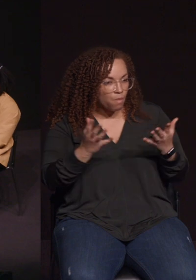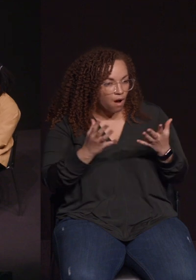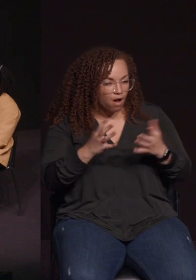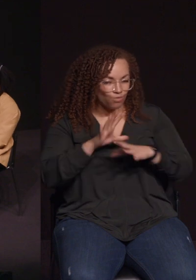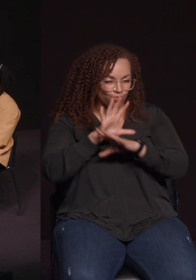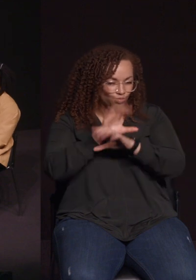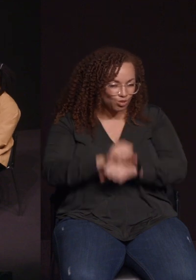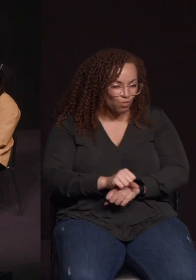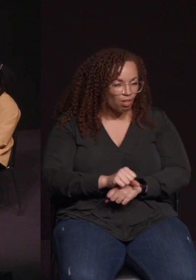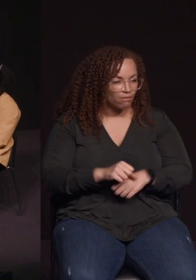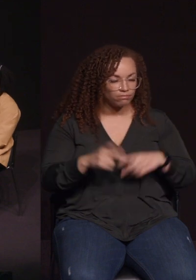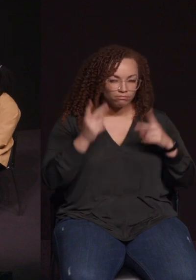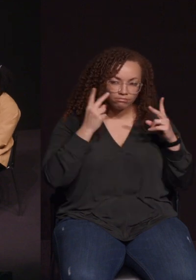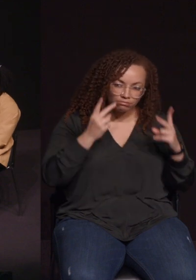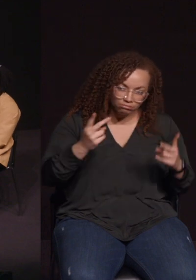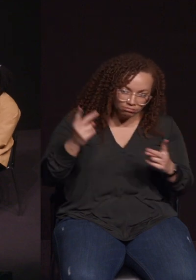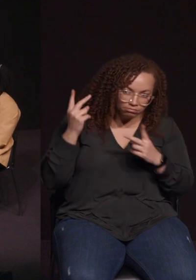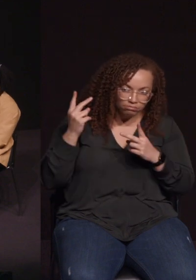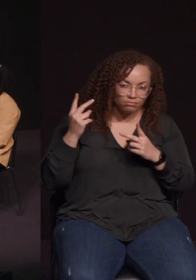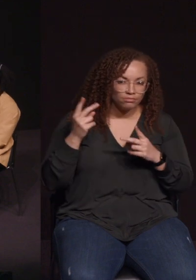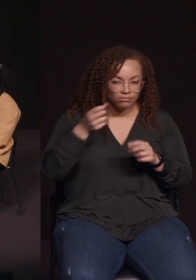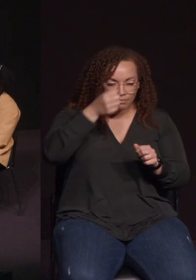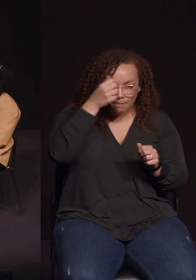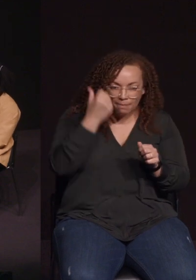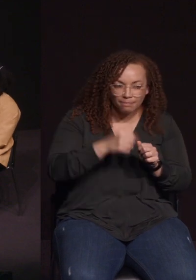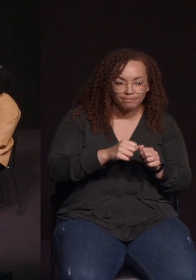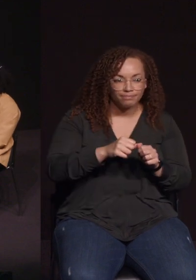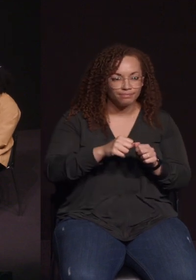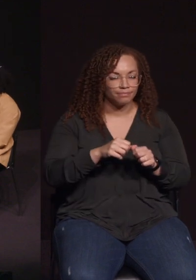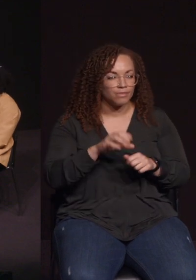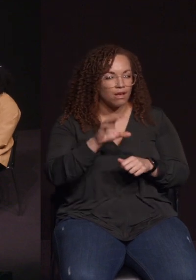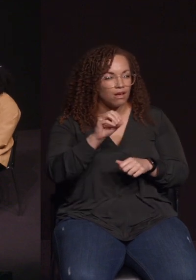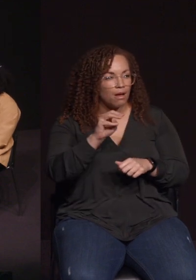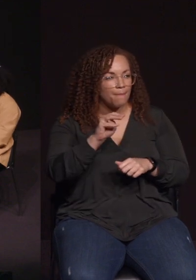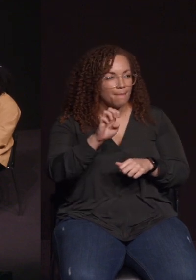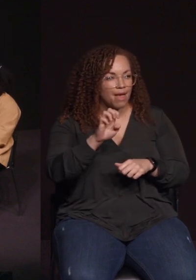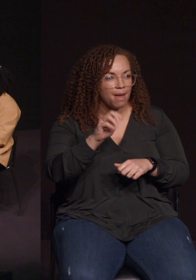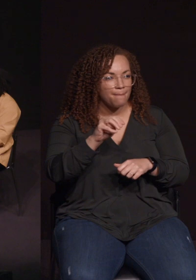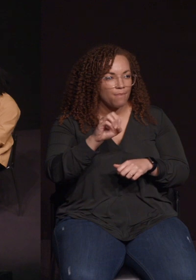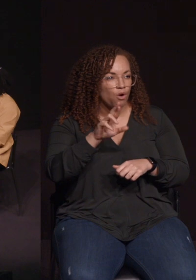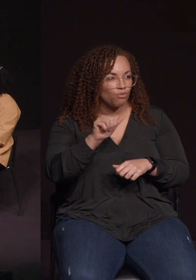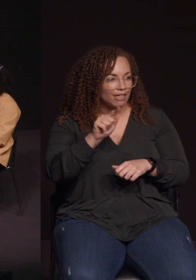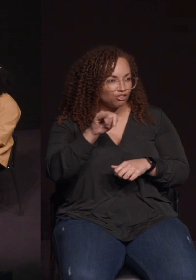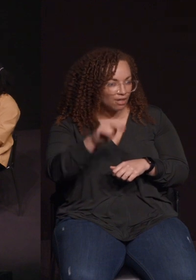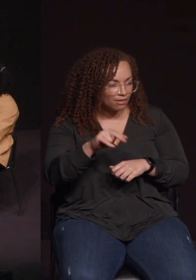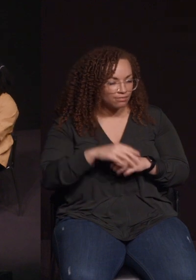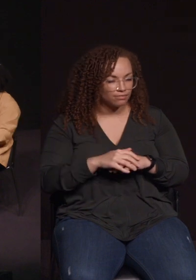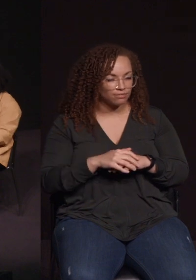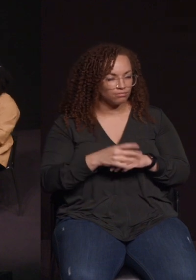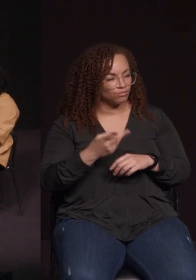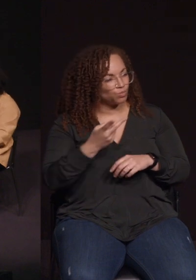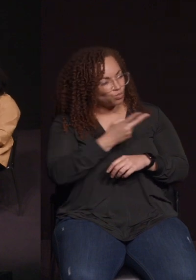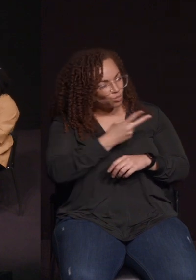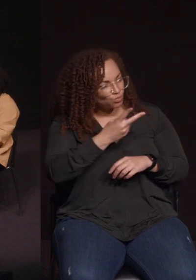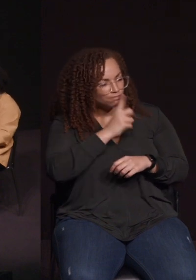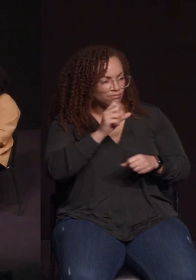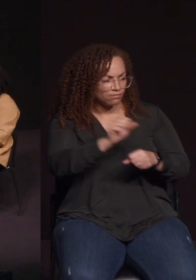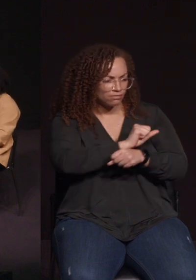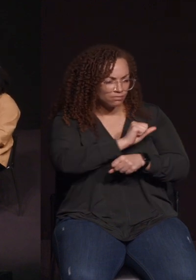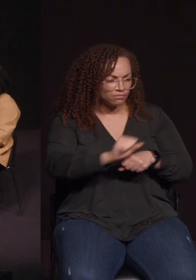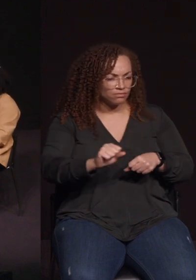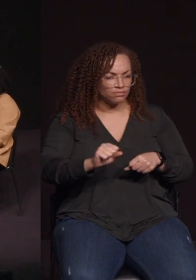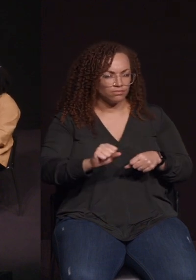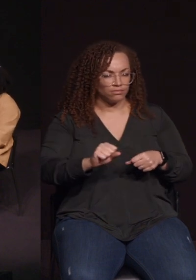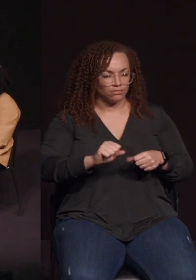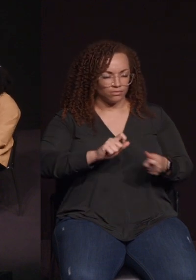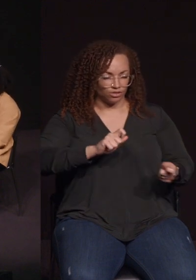commemoration, and also y'all's commitment to very tangibly transforming the infrastructure on